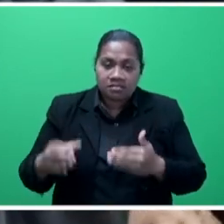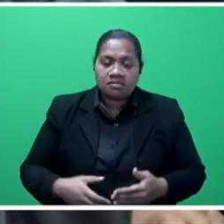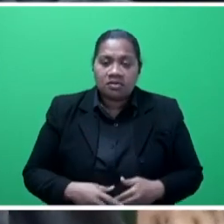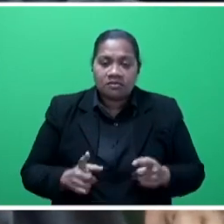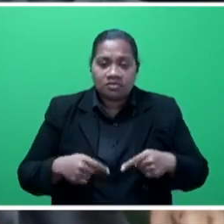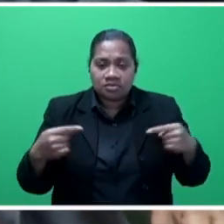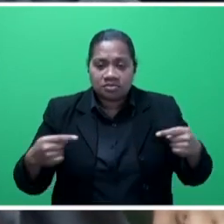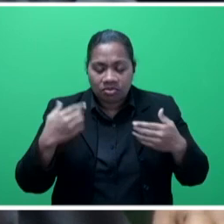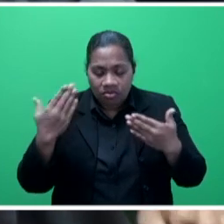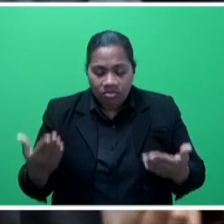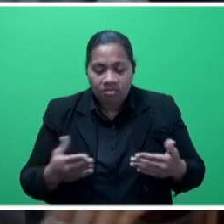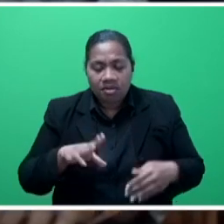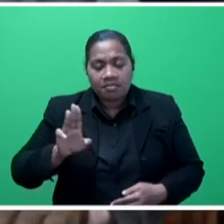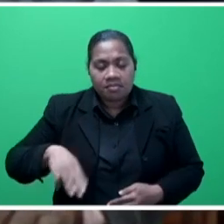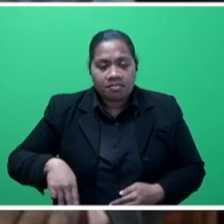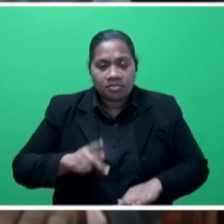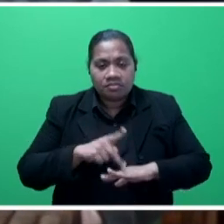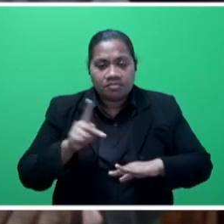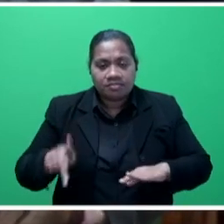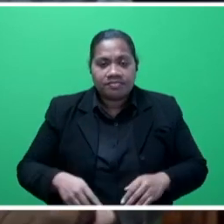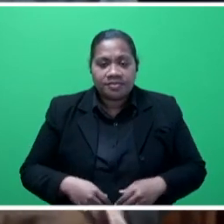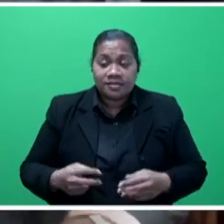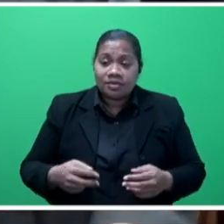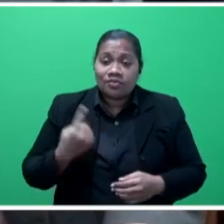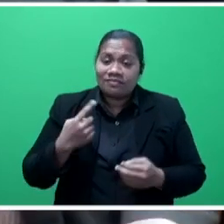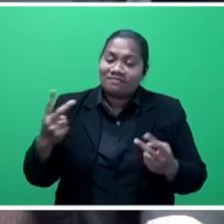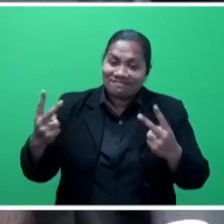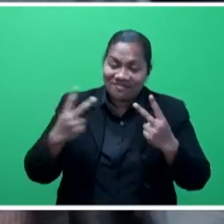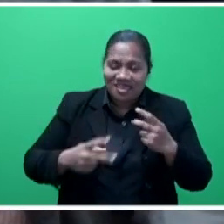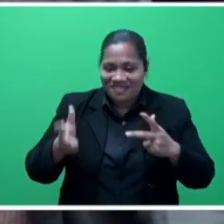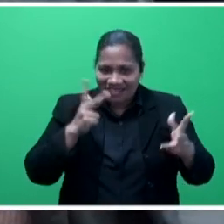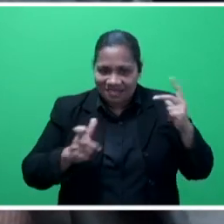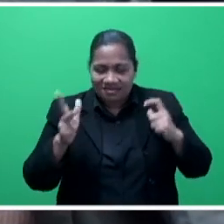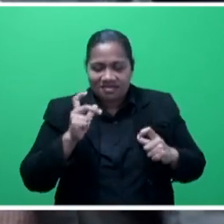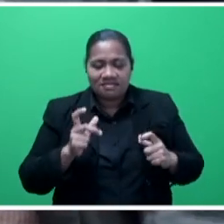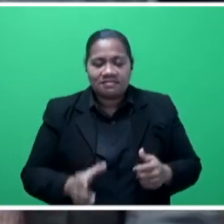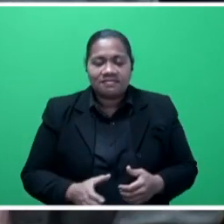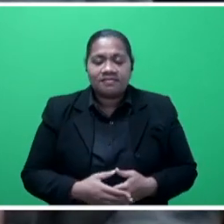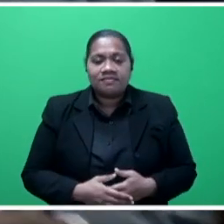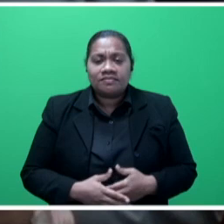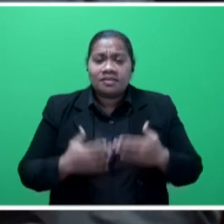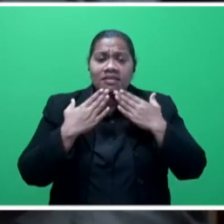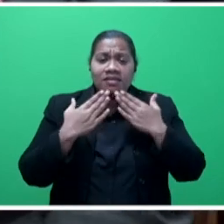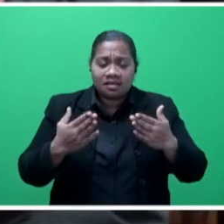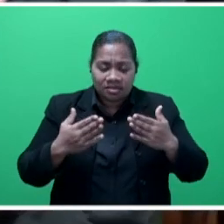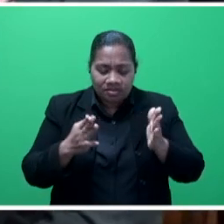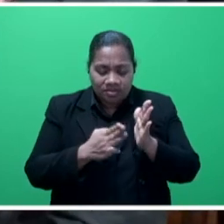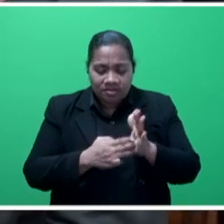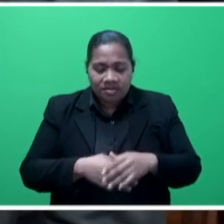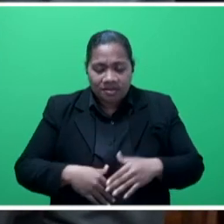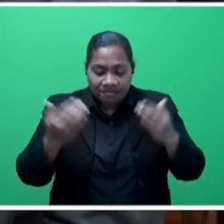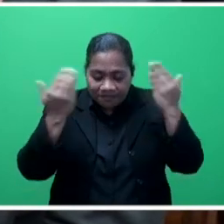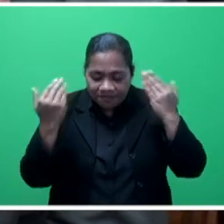Honorable Members of Parliament, viewers and listeners. Thank you, Mr. Speaker, sir, for the opportunity to speak